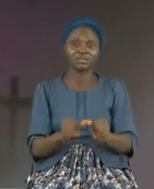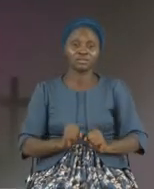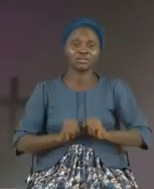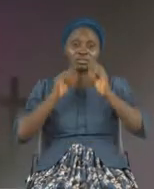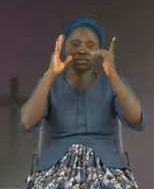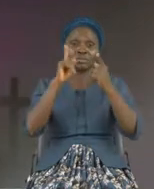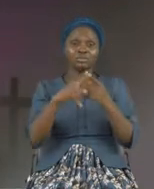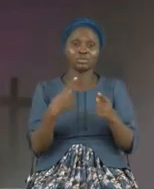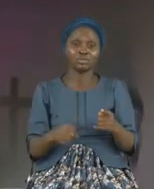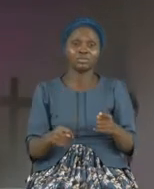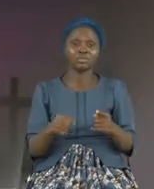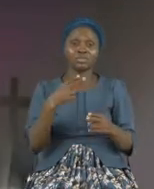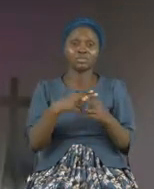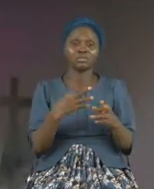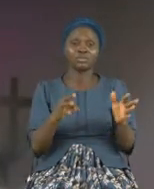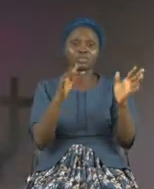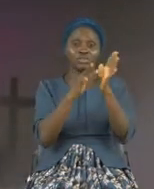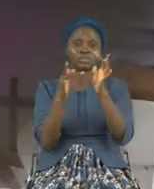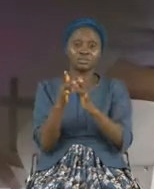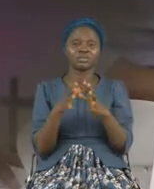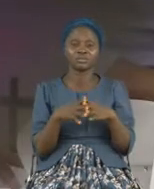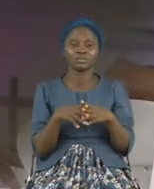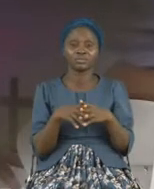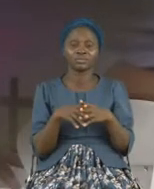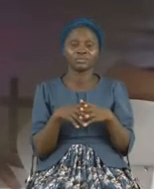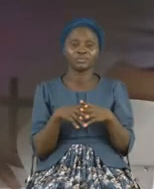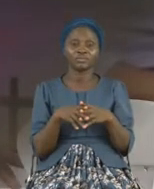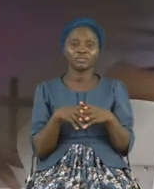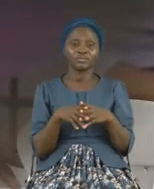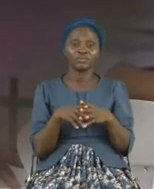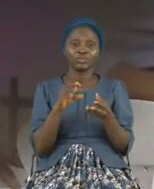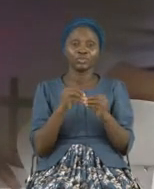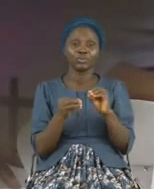name of Jesus. Number two,